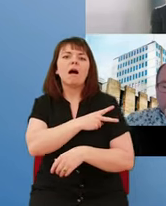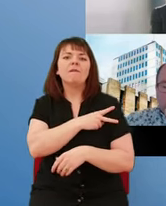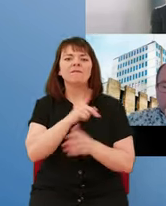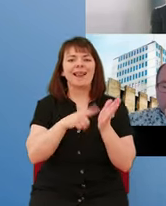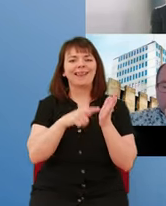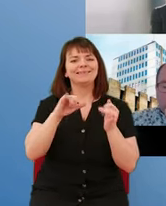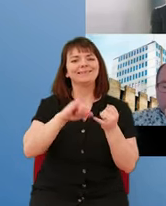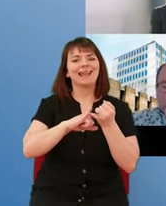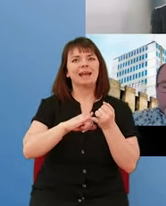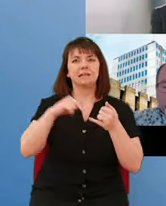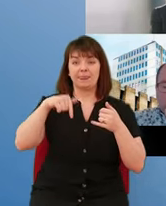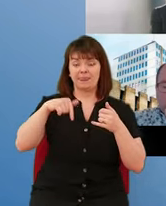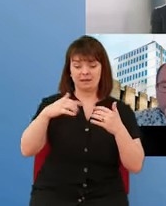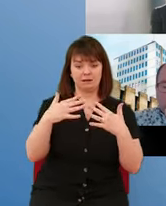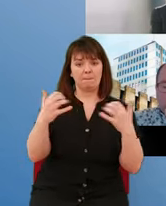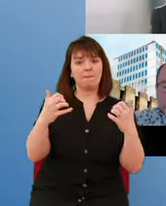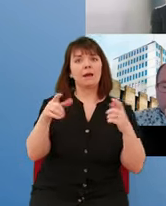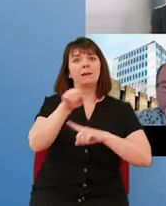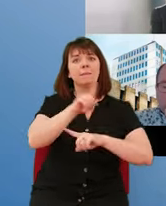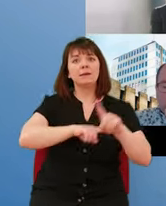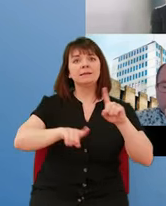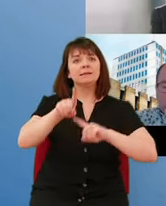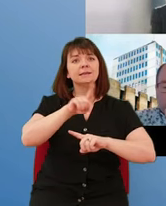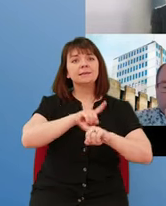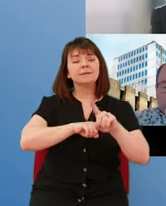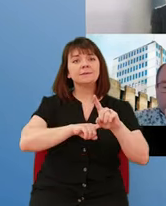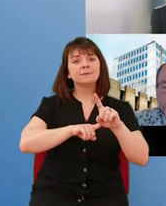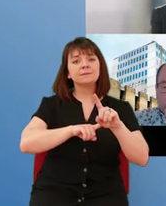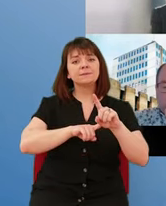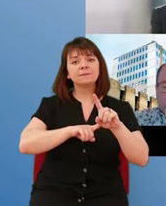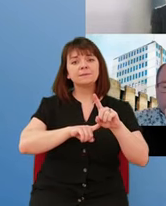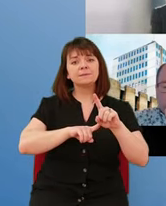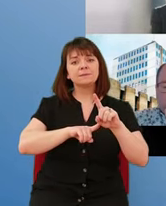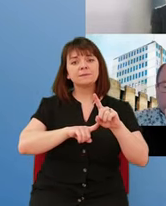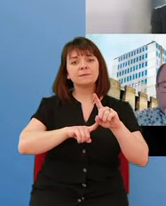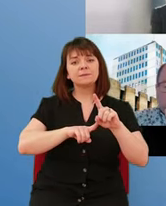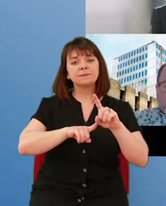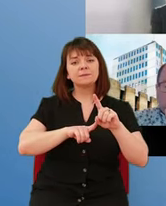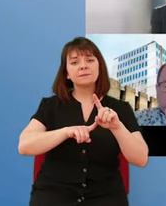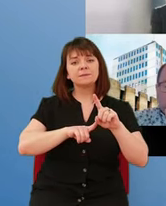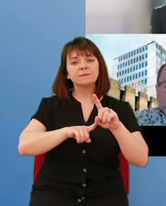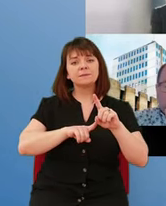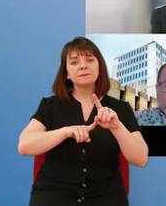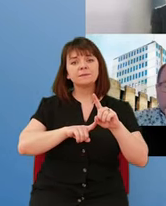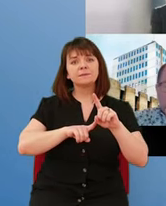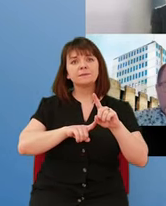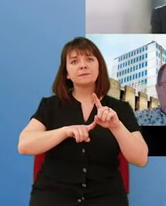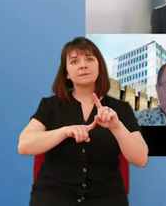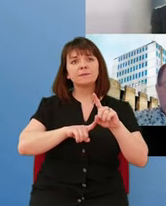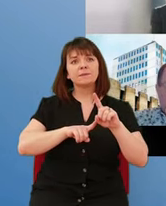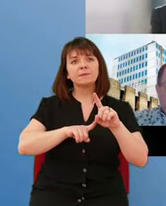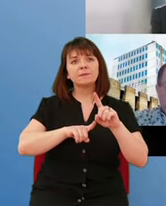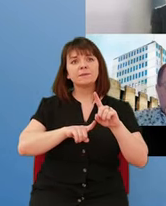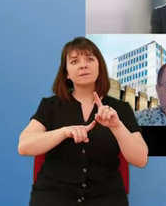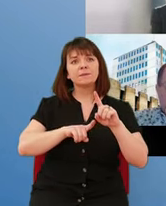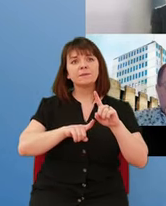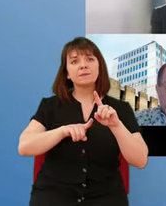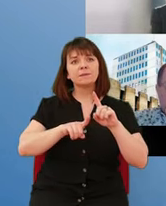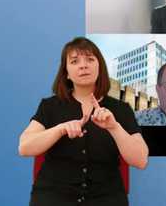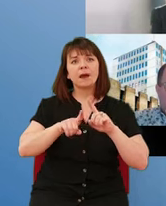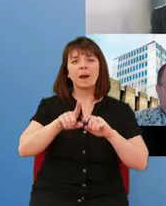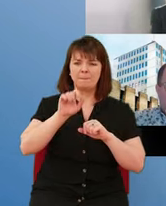the LCS. But as this is a public meeting, the papers have been shared. So I would just